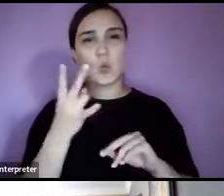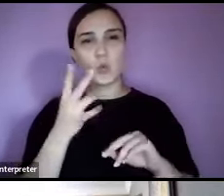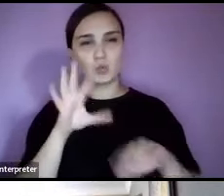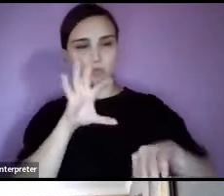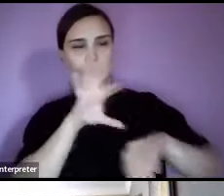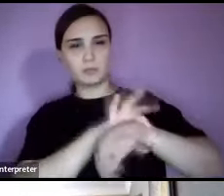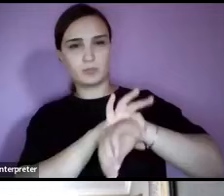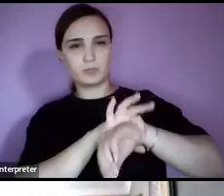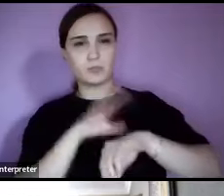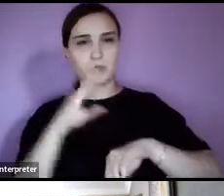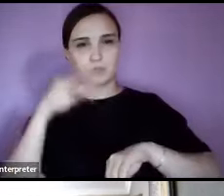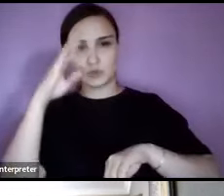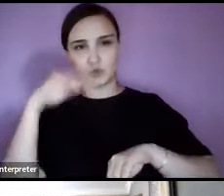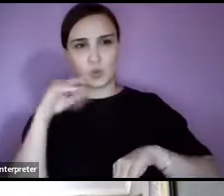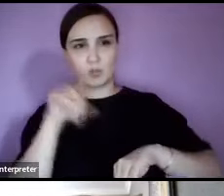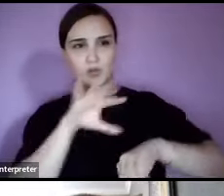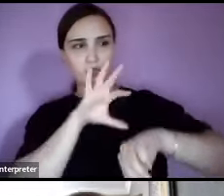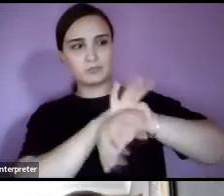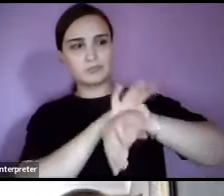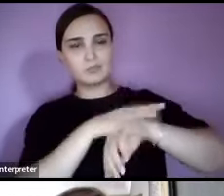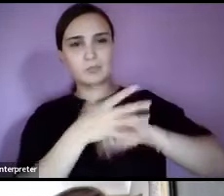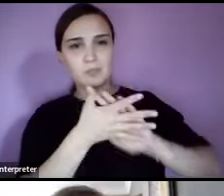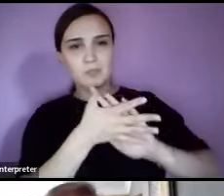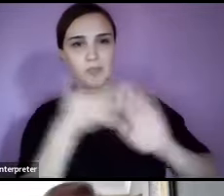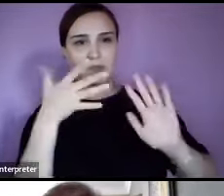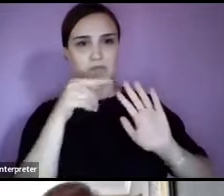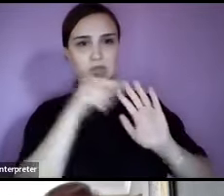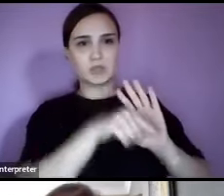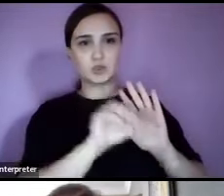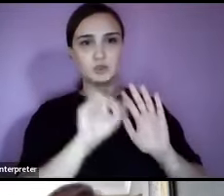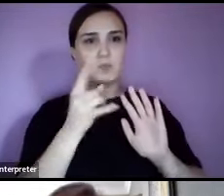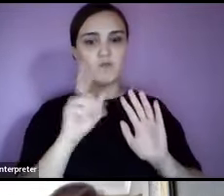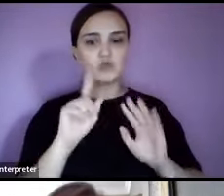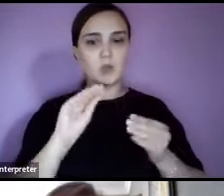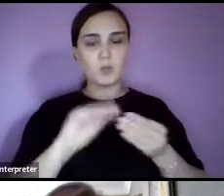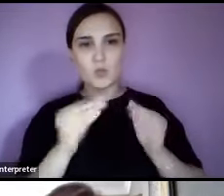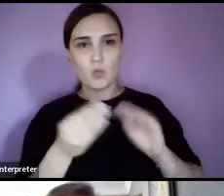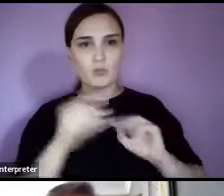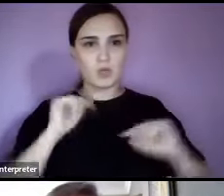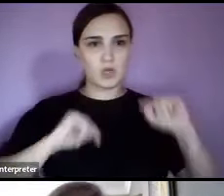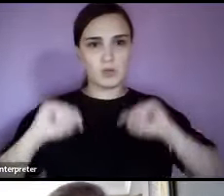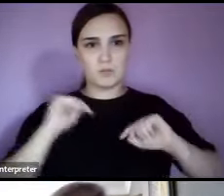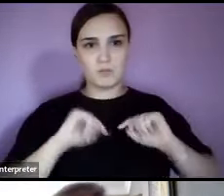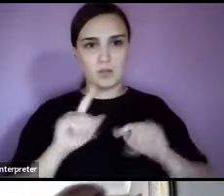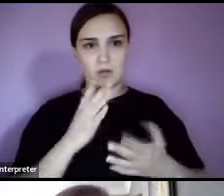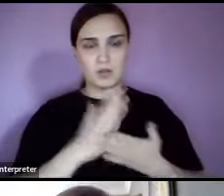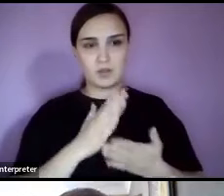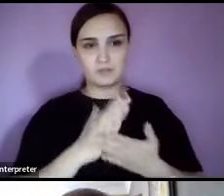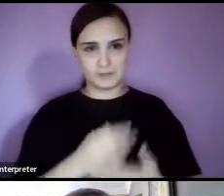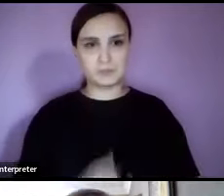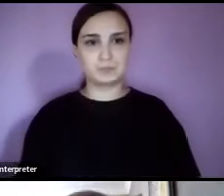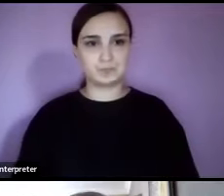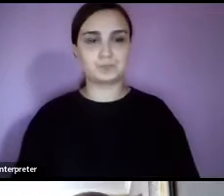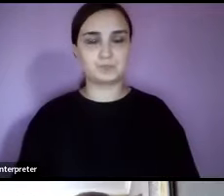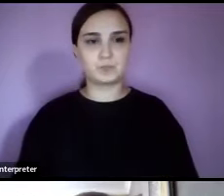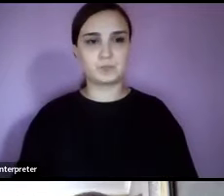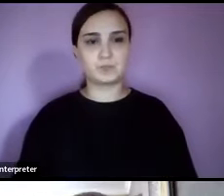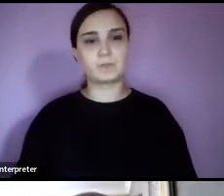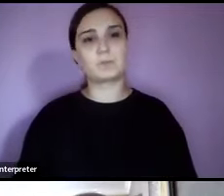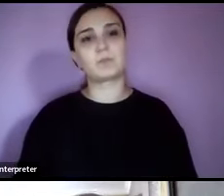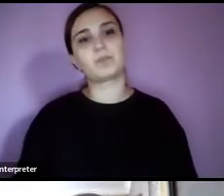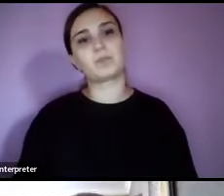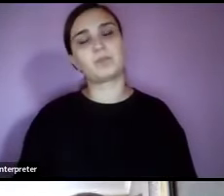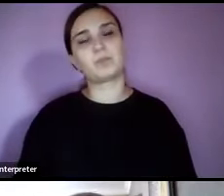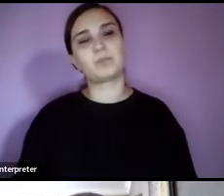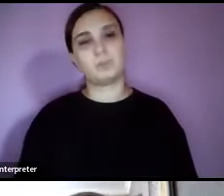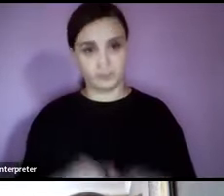know, to recognize and to get some idea that there's something going not quite well, let's say, not wrong, but yeah,